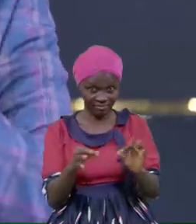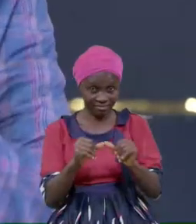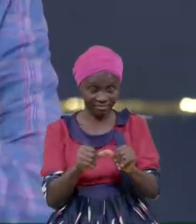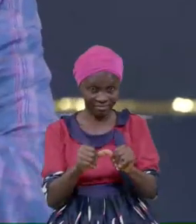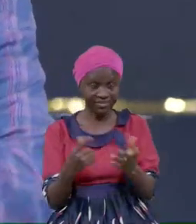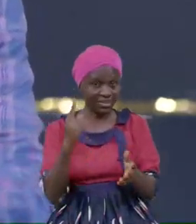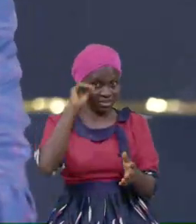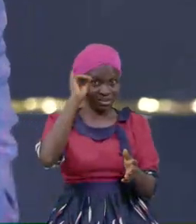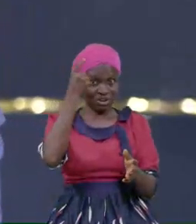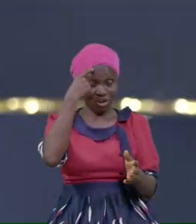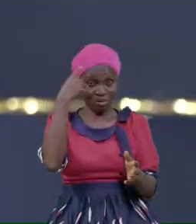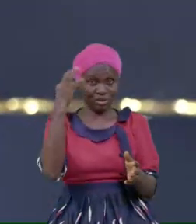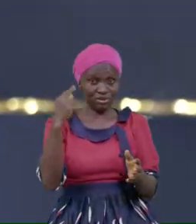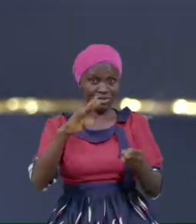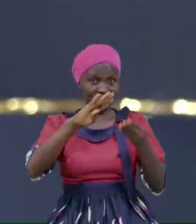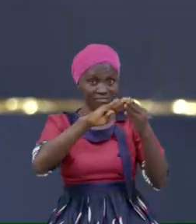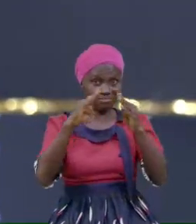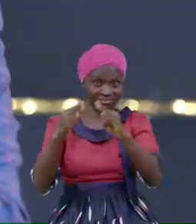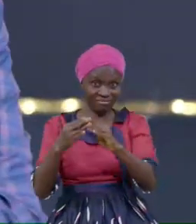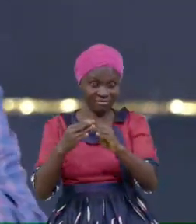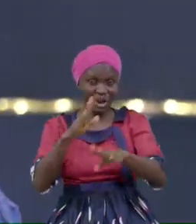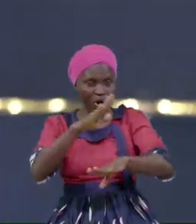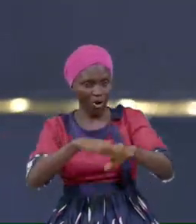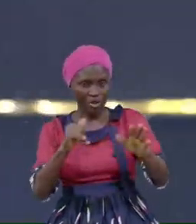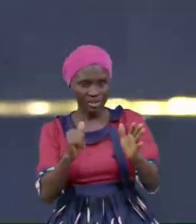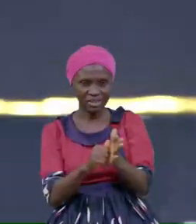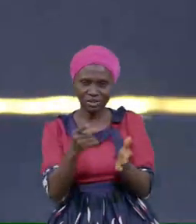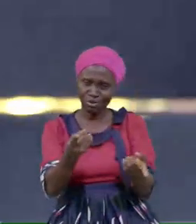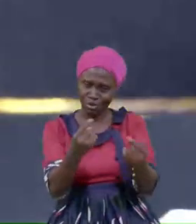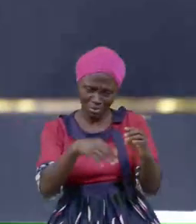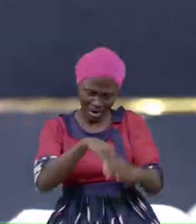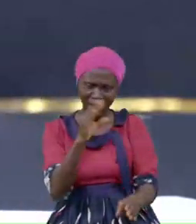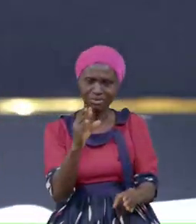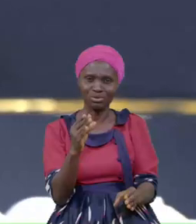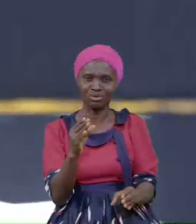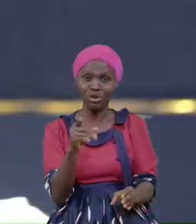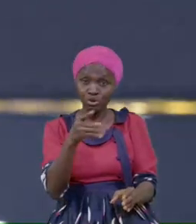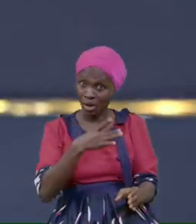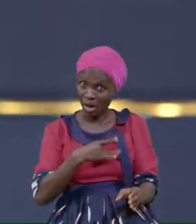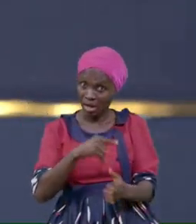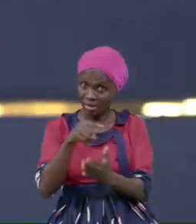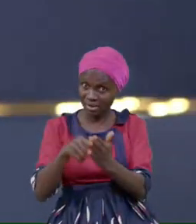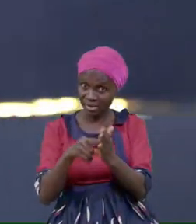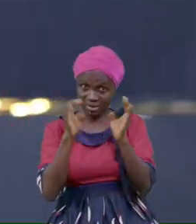They're calling, come out, you want this education. And,